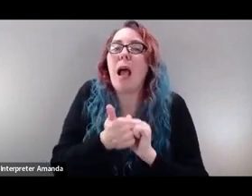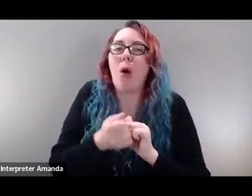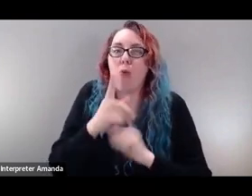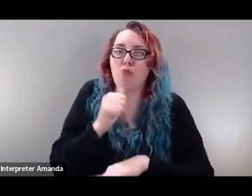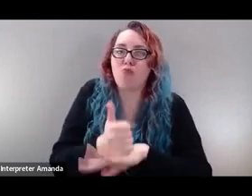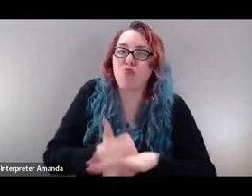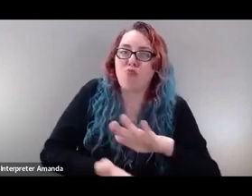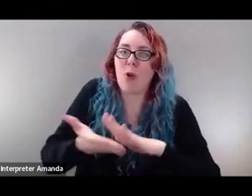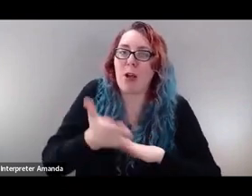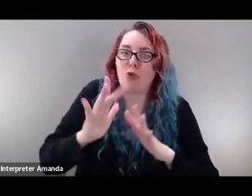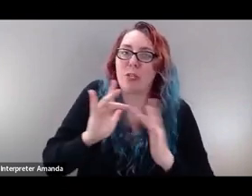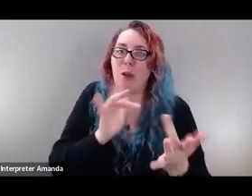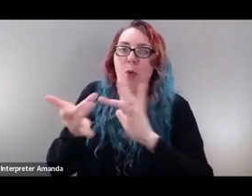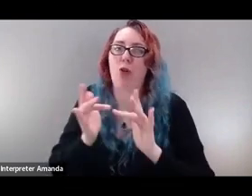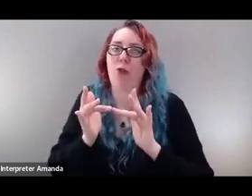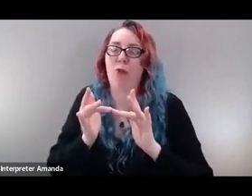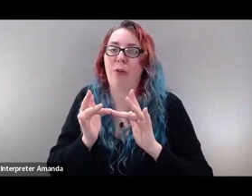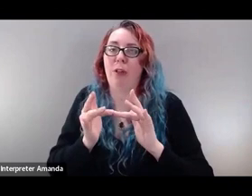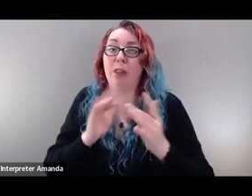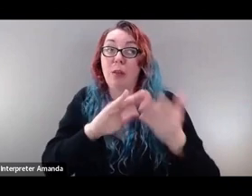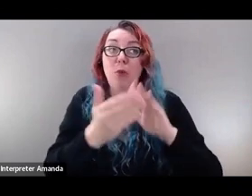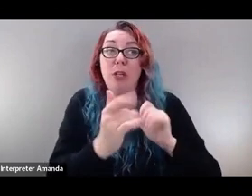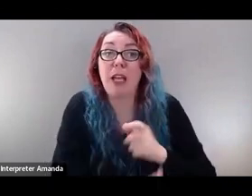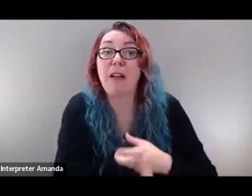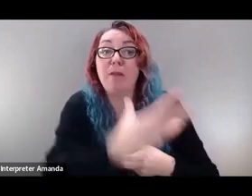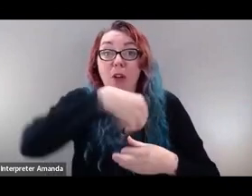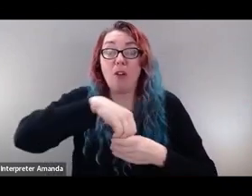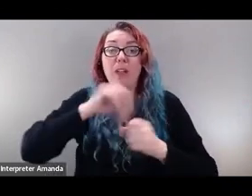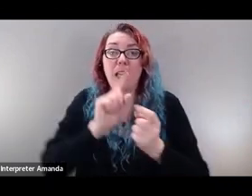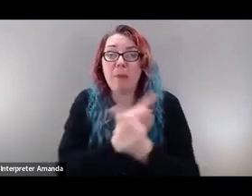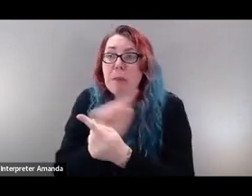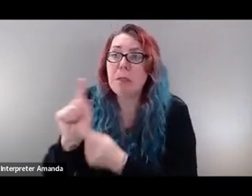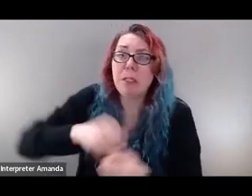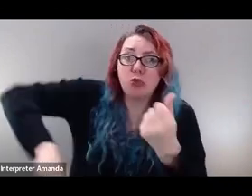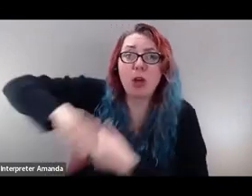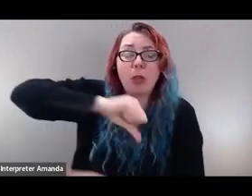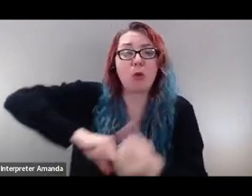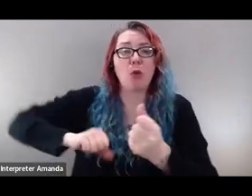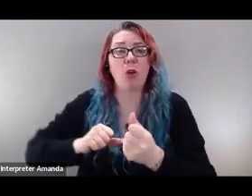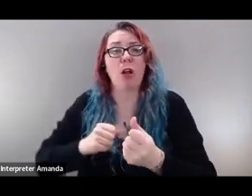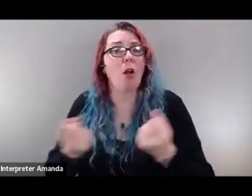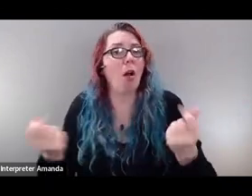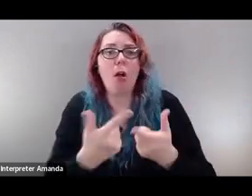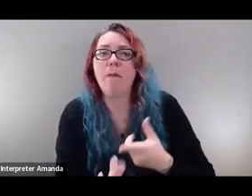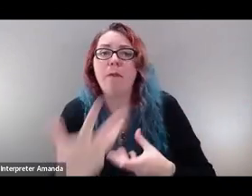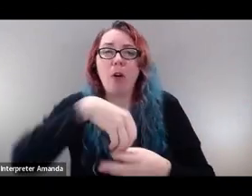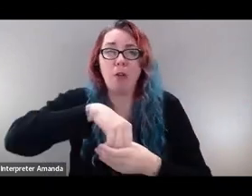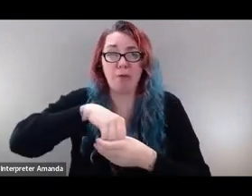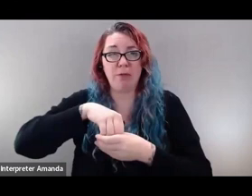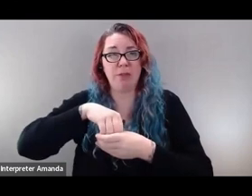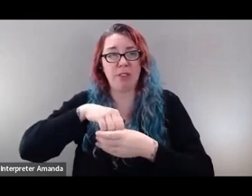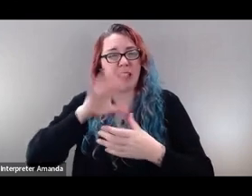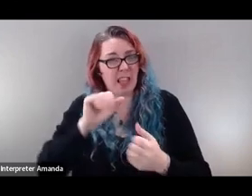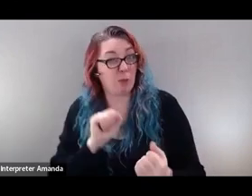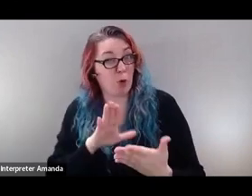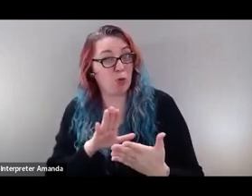can talk to each other and the community can really appropriate the project. Is there a shift here that we also need